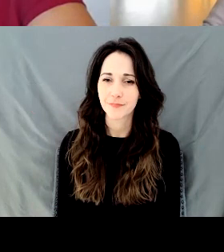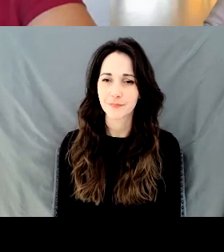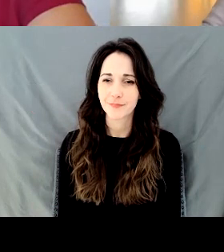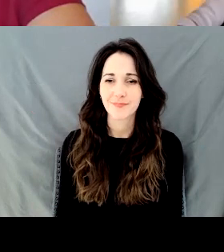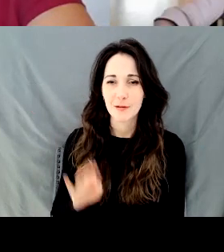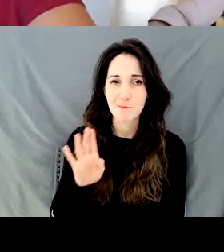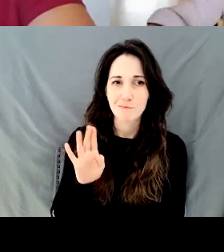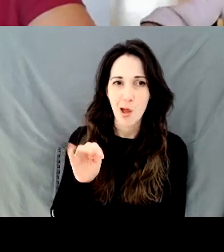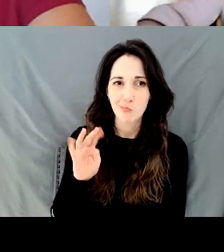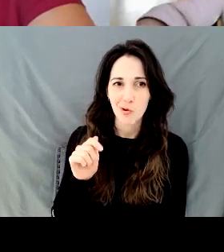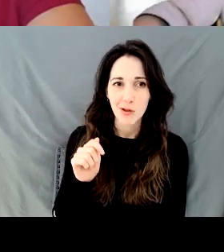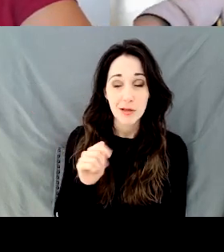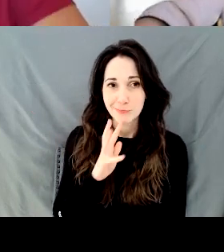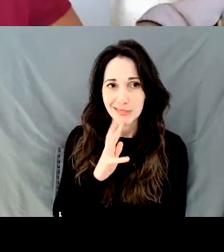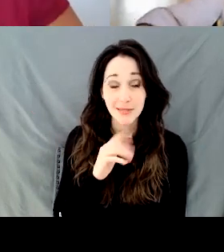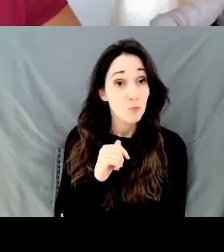I can start.